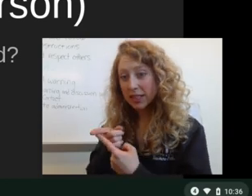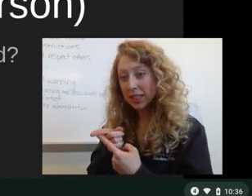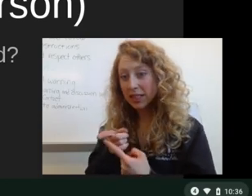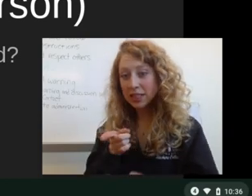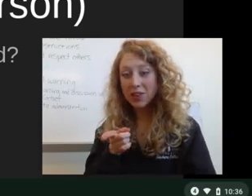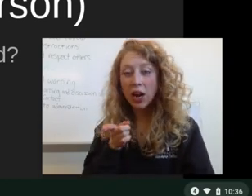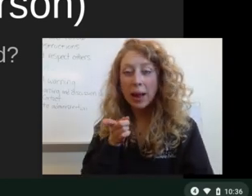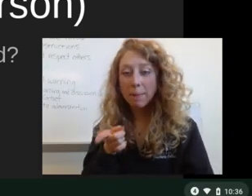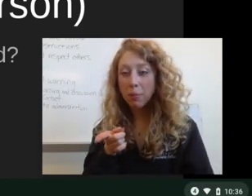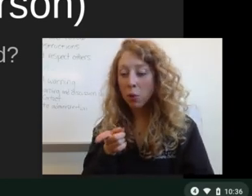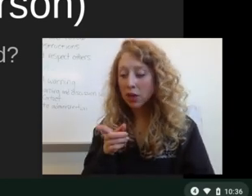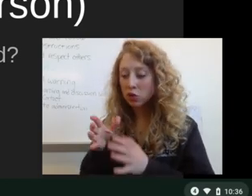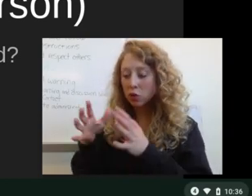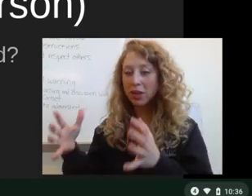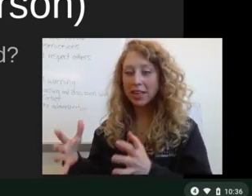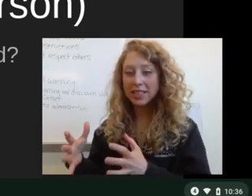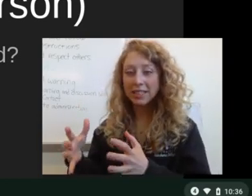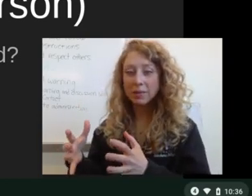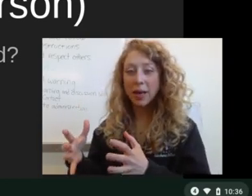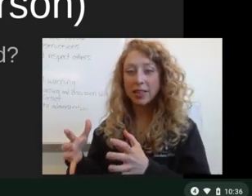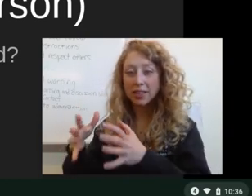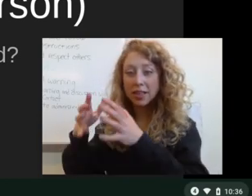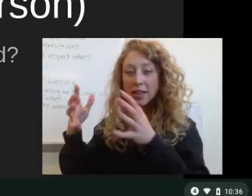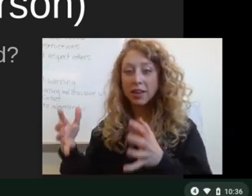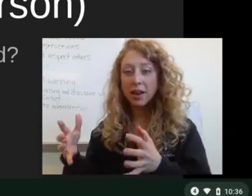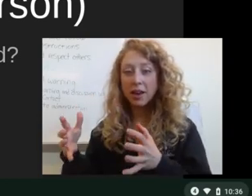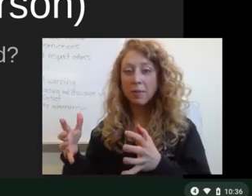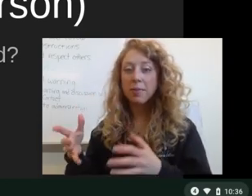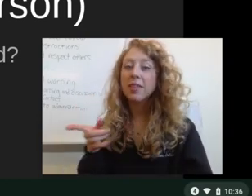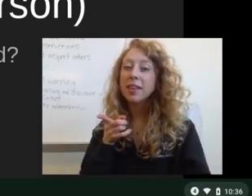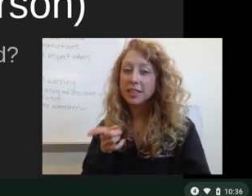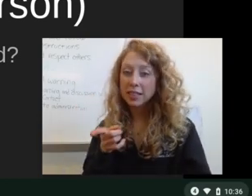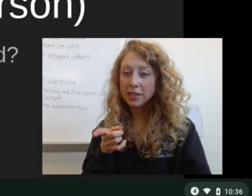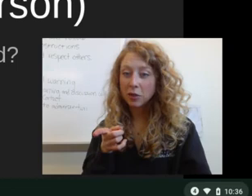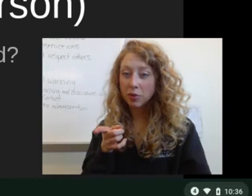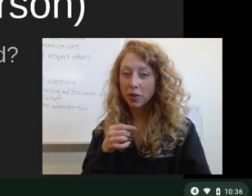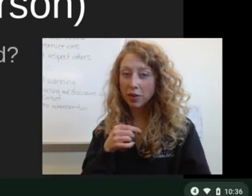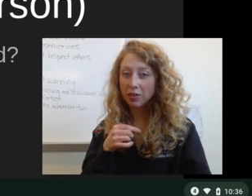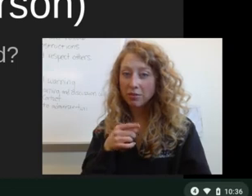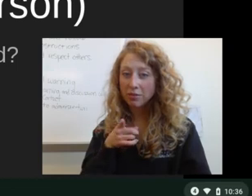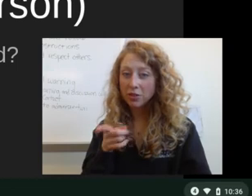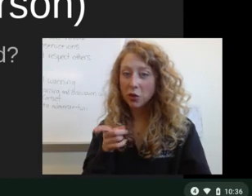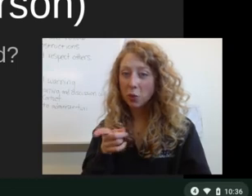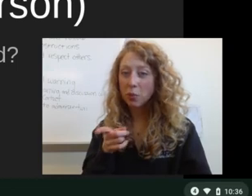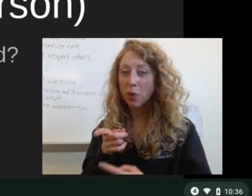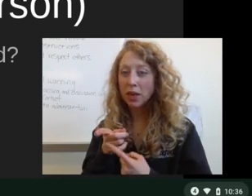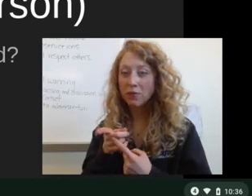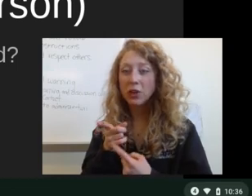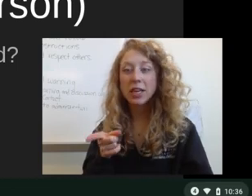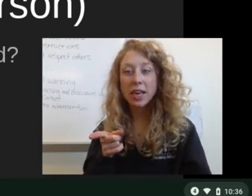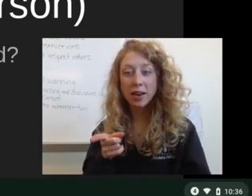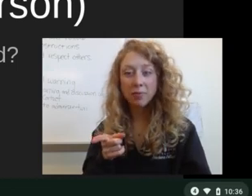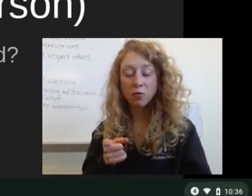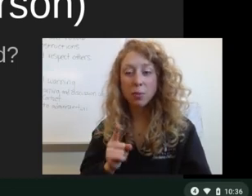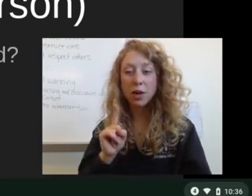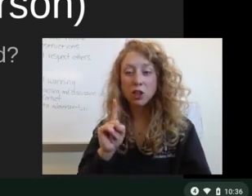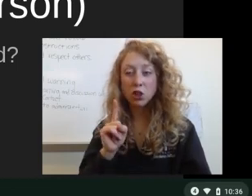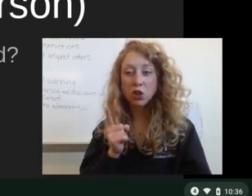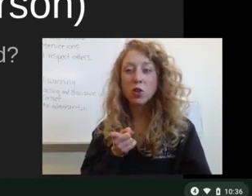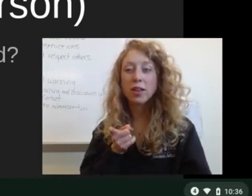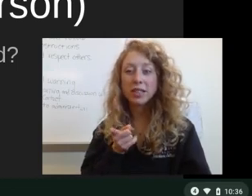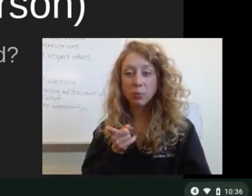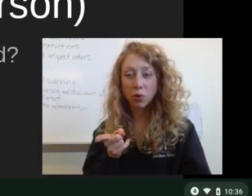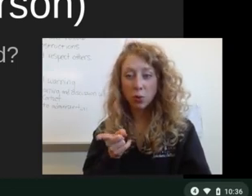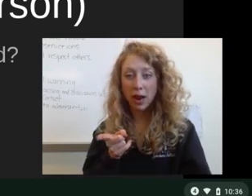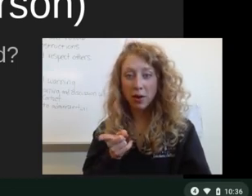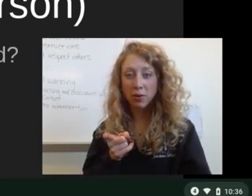and see this index finger, I point to a place in space. This is their brother. So we're pointing for he. Remember I showed